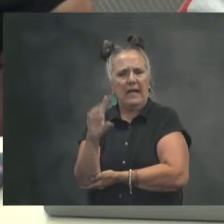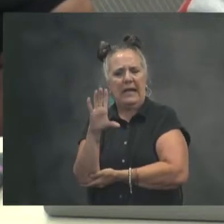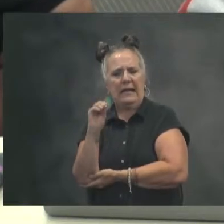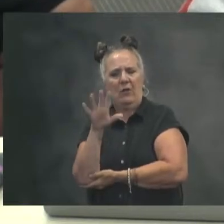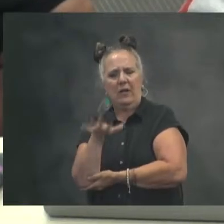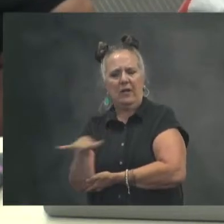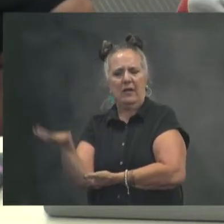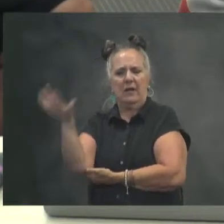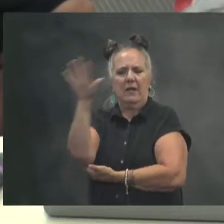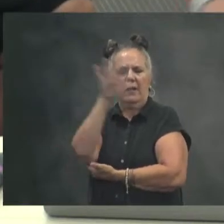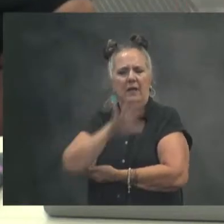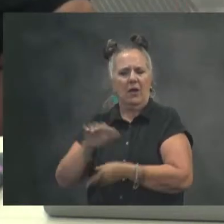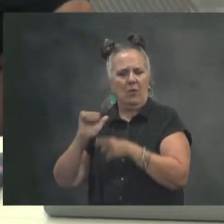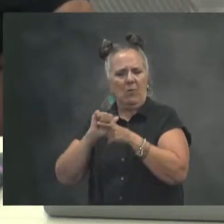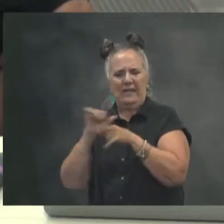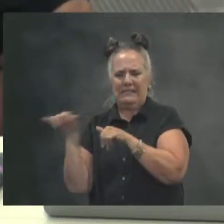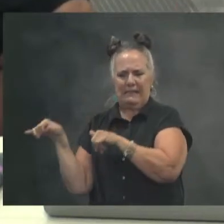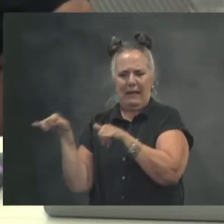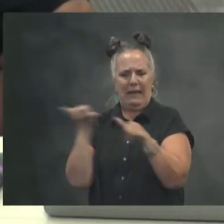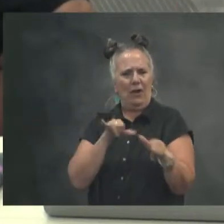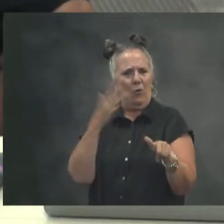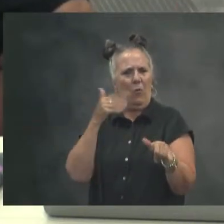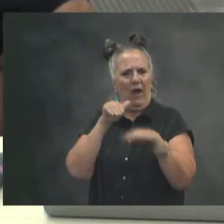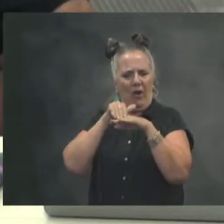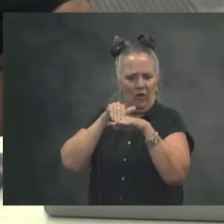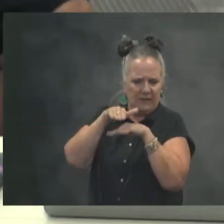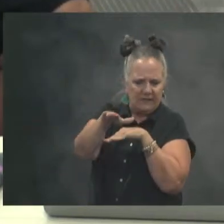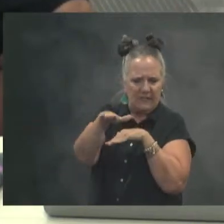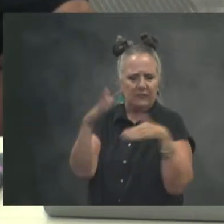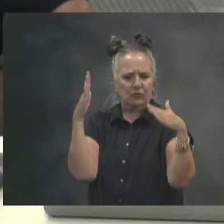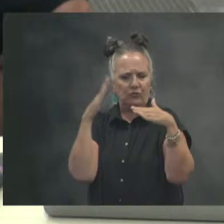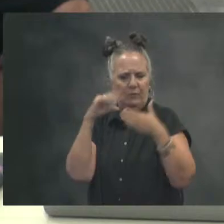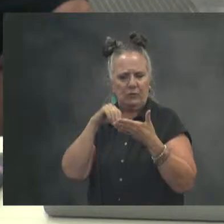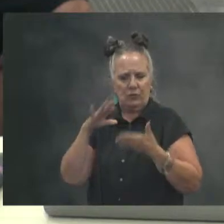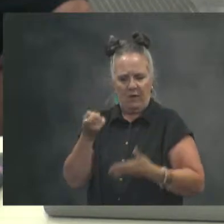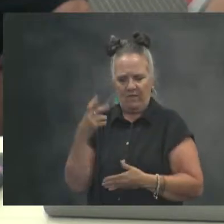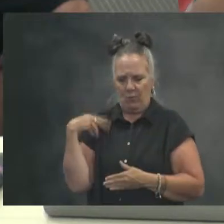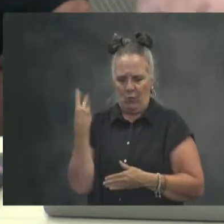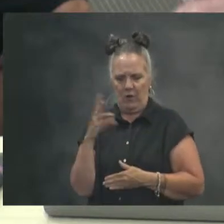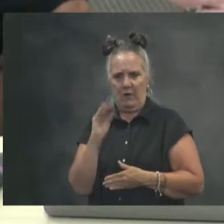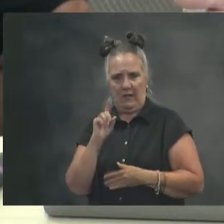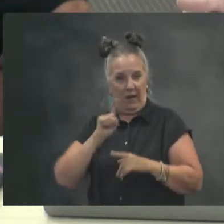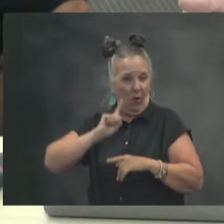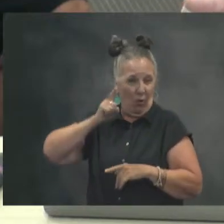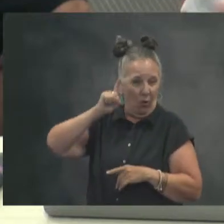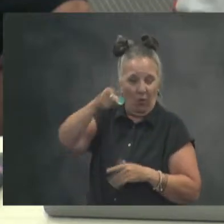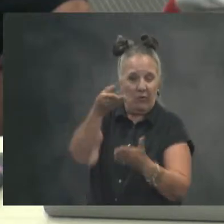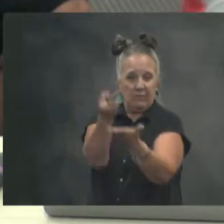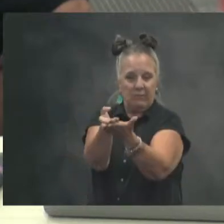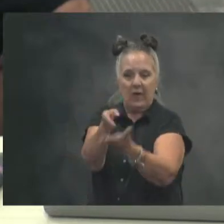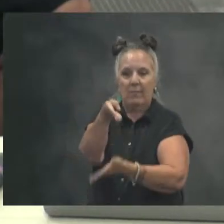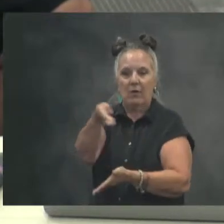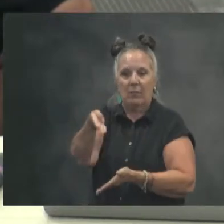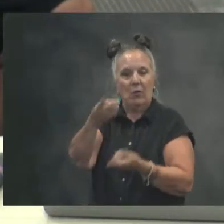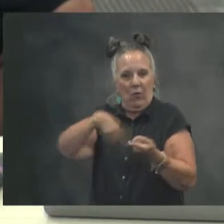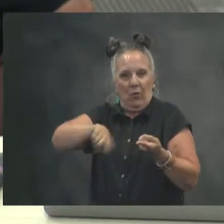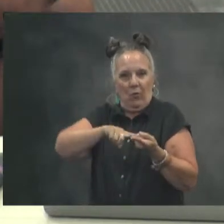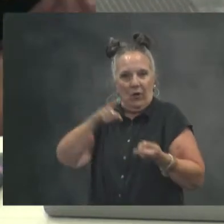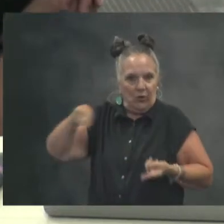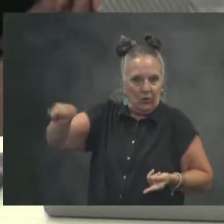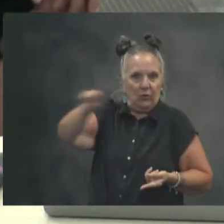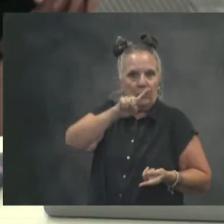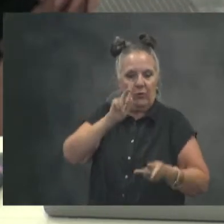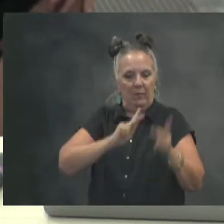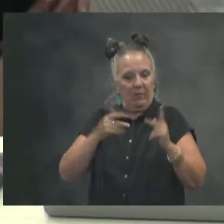are practicing that? Why are they sending troubled students from Washington County to Baltimore when you people